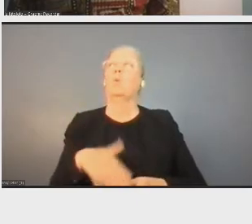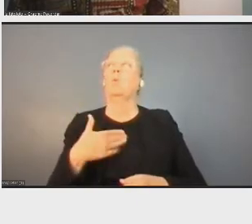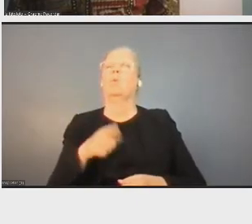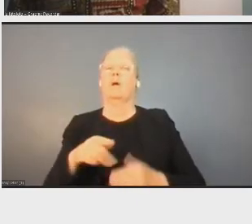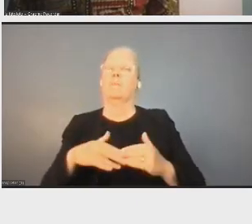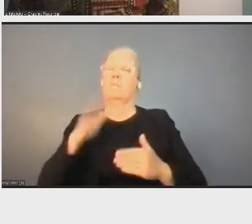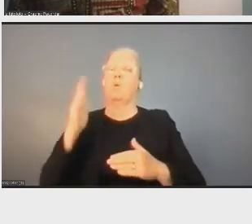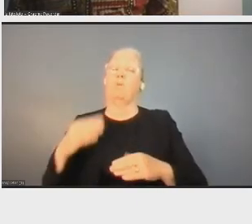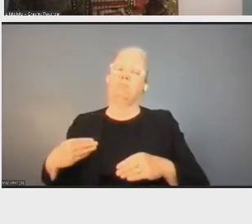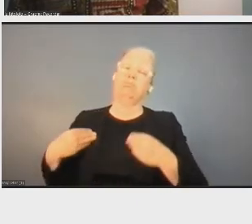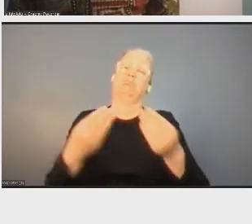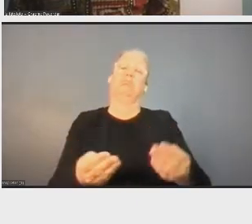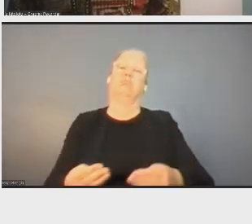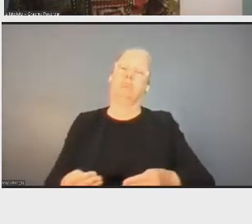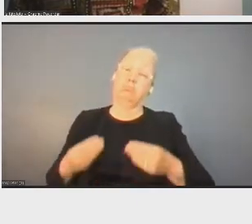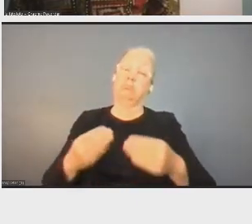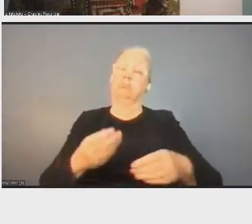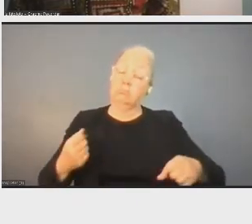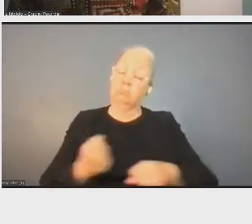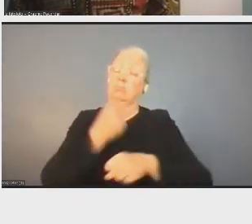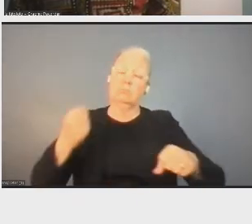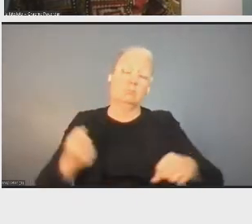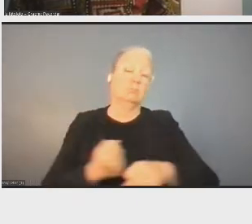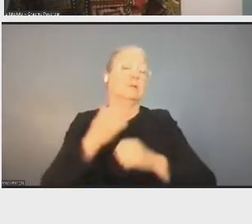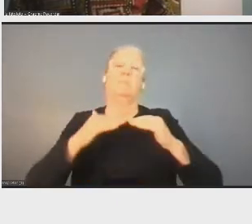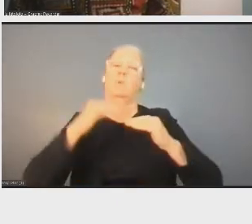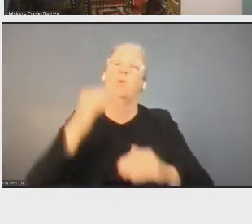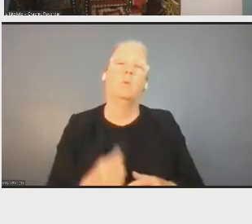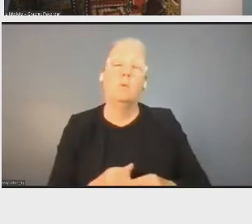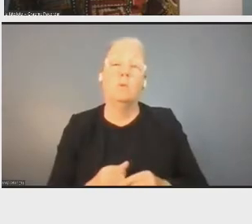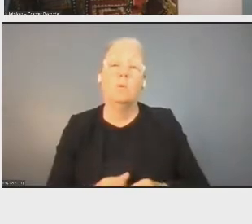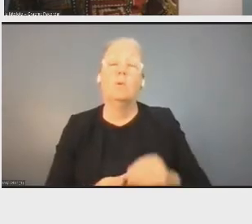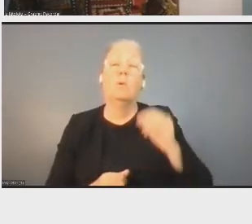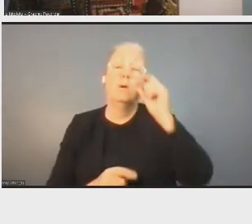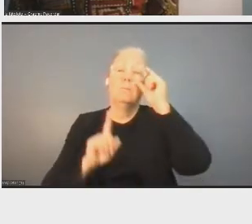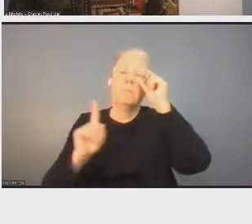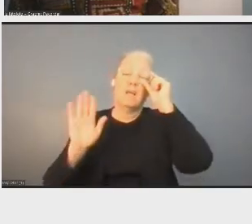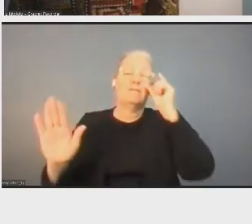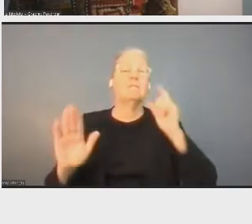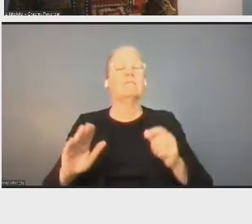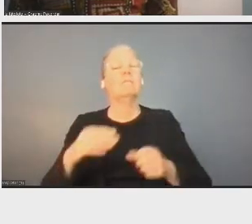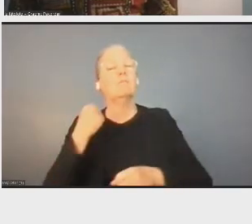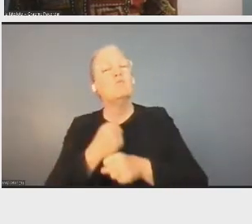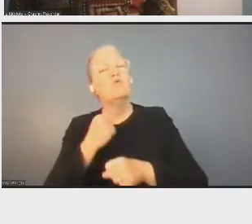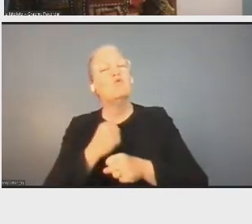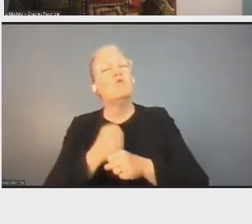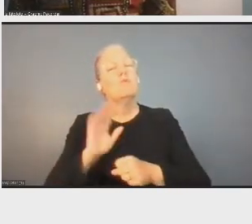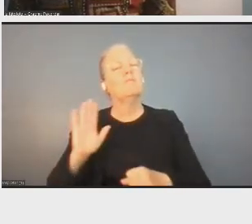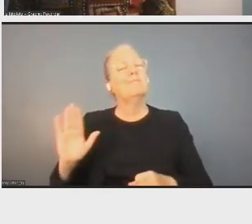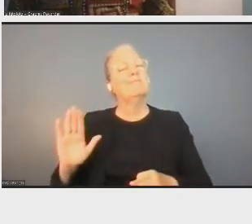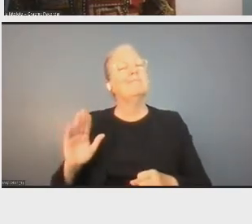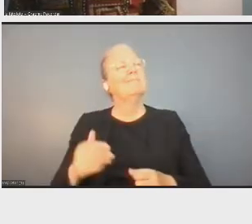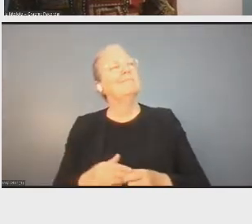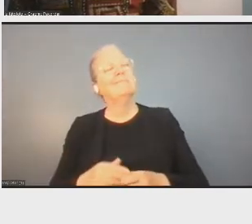this economic sectors. But their roles, it could be like, I think Epsi talked about